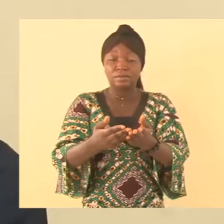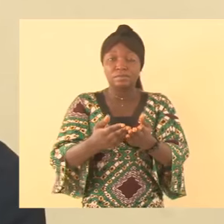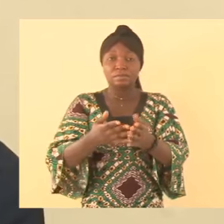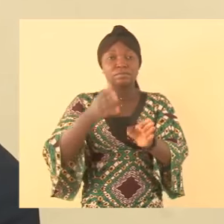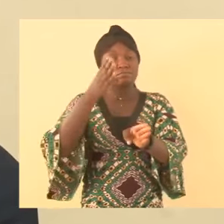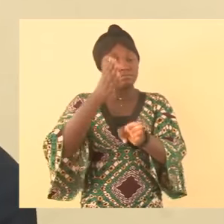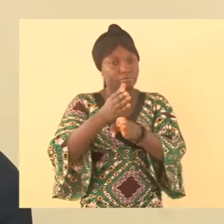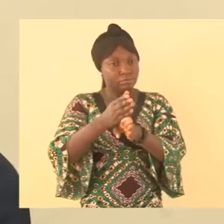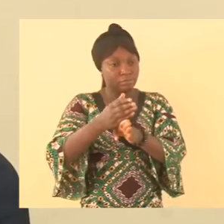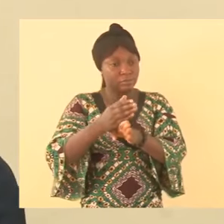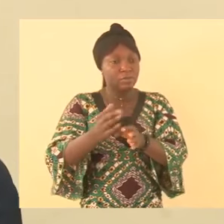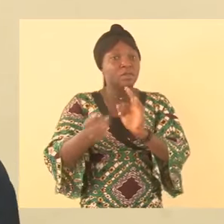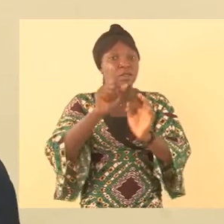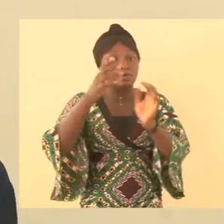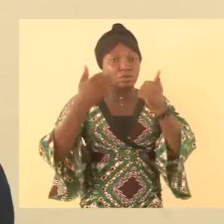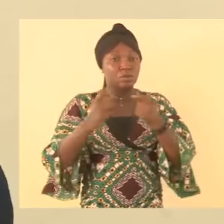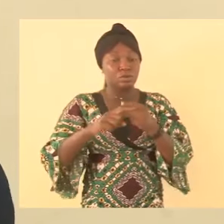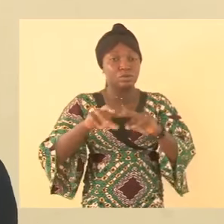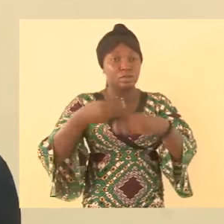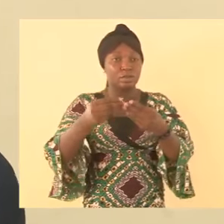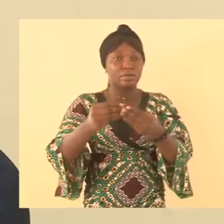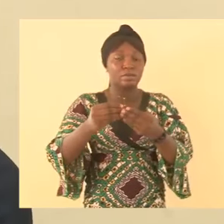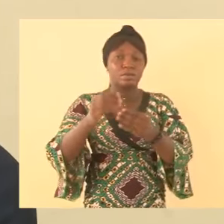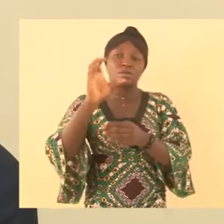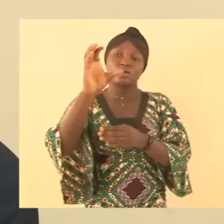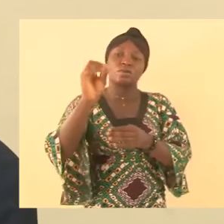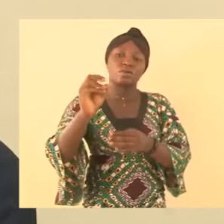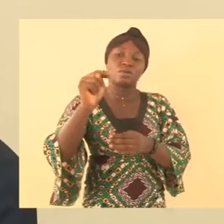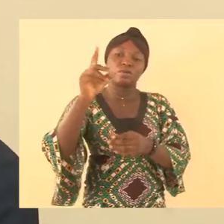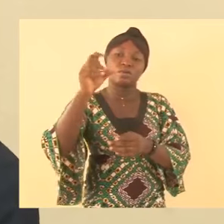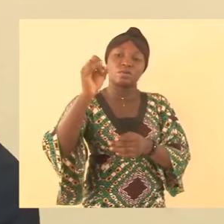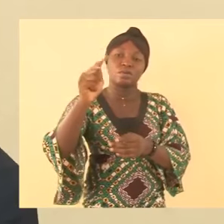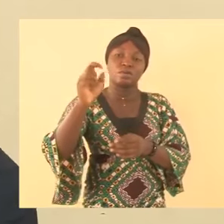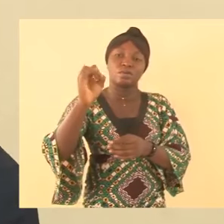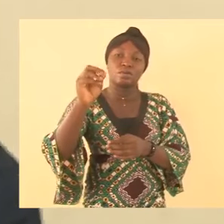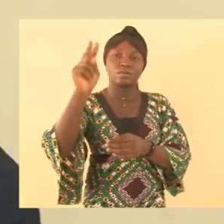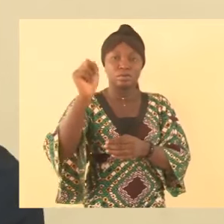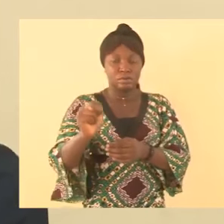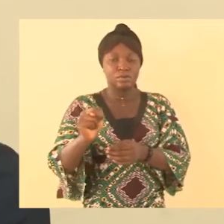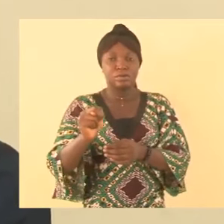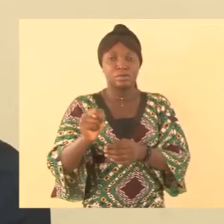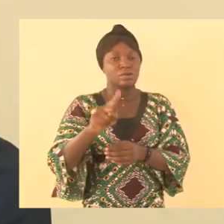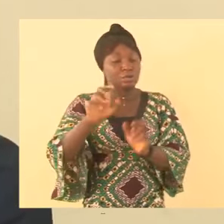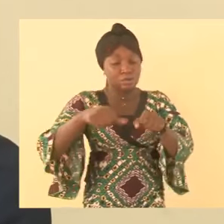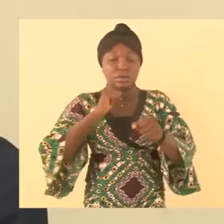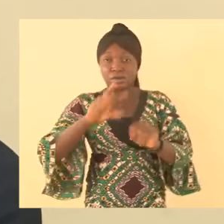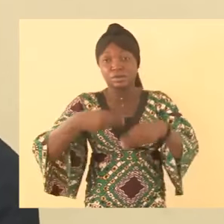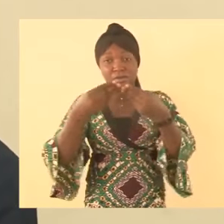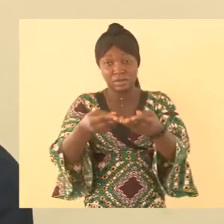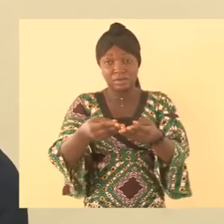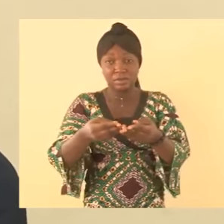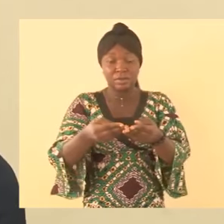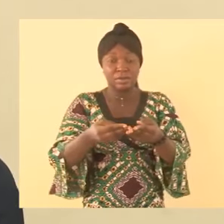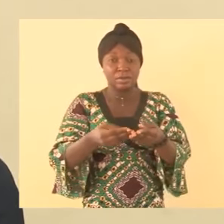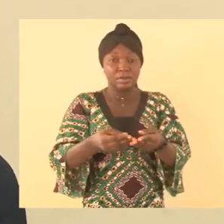conditionally. If we want to give conditionally, we will not give. Just like the widow of Zarephath. He has